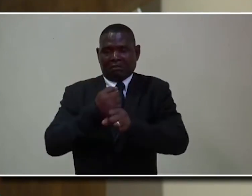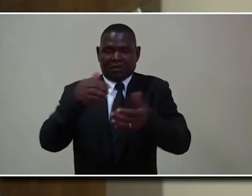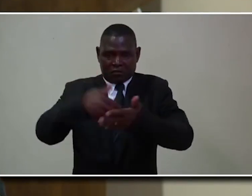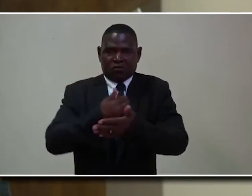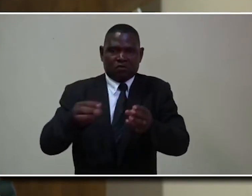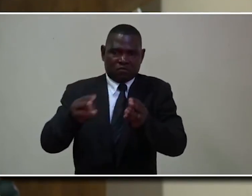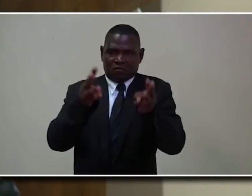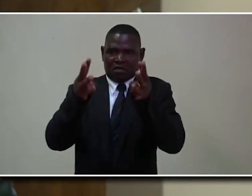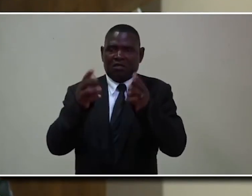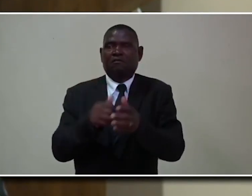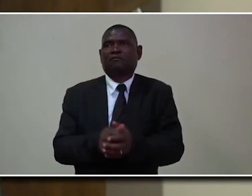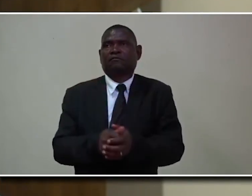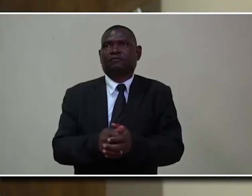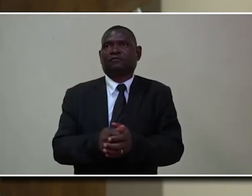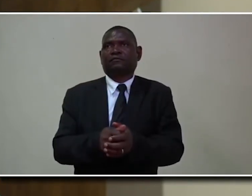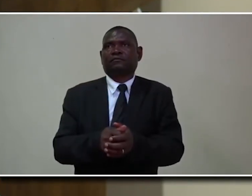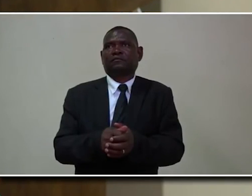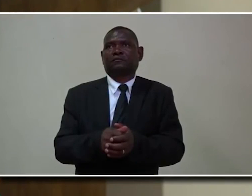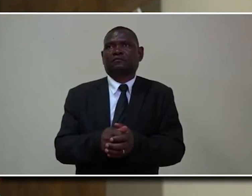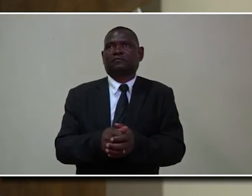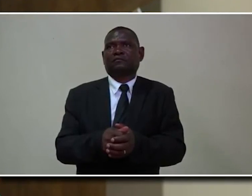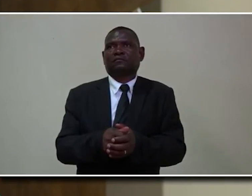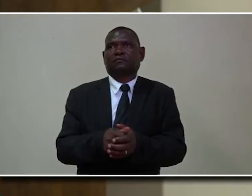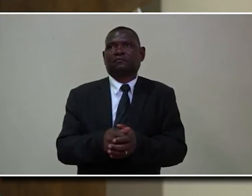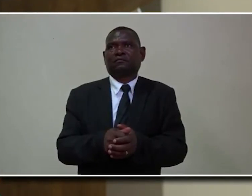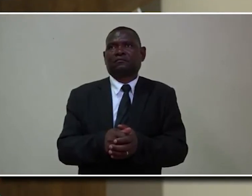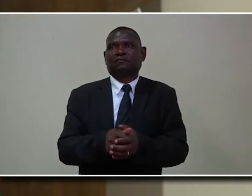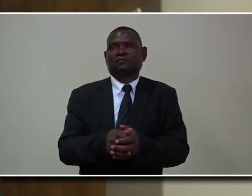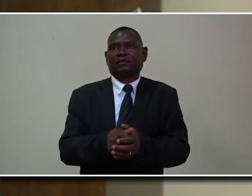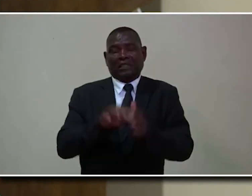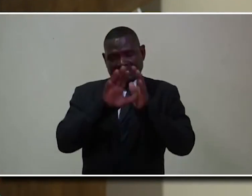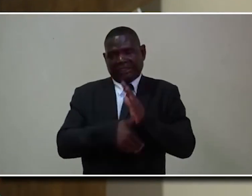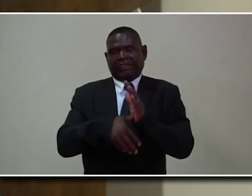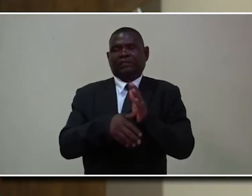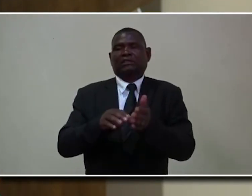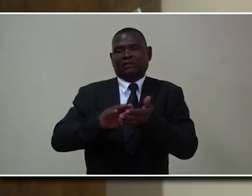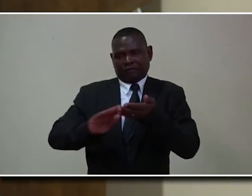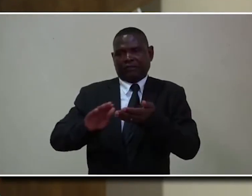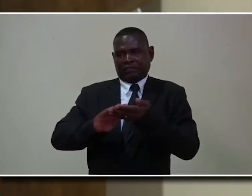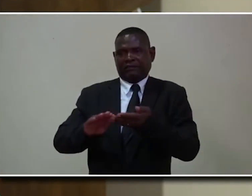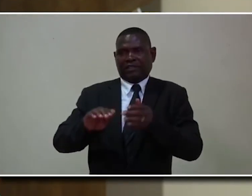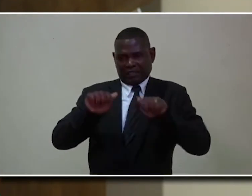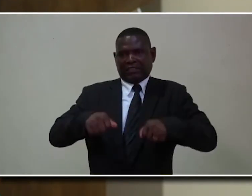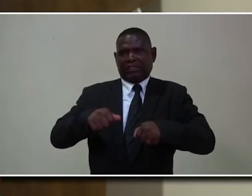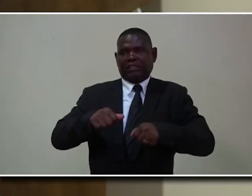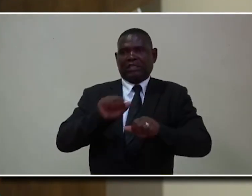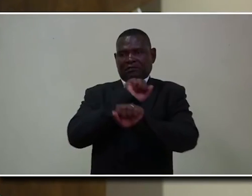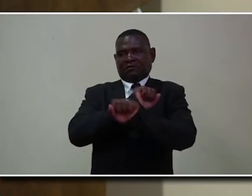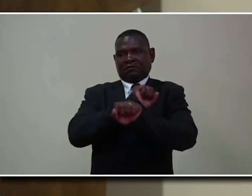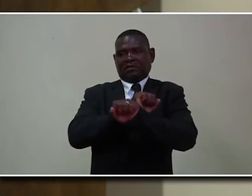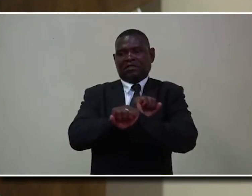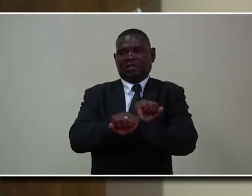kazikisa njira ya sopano. Then the forgiveness will be effective. So